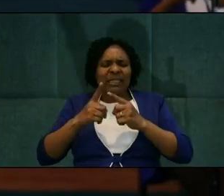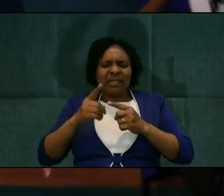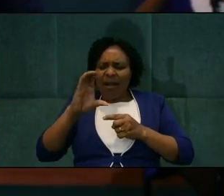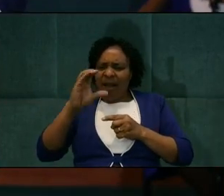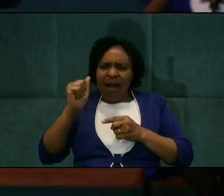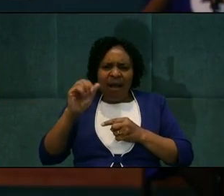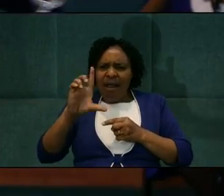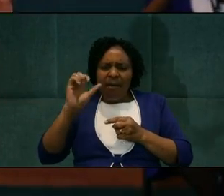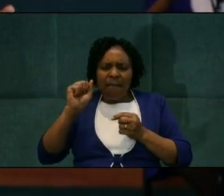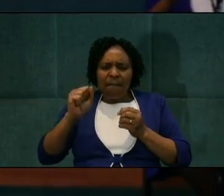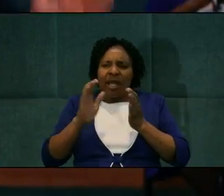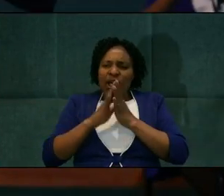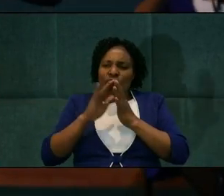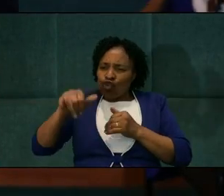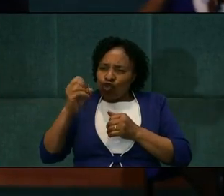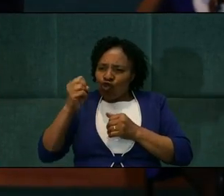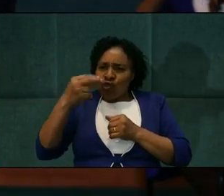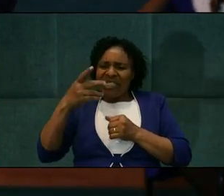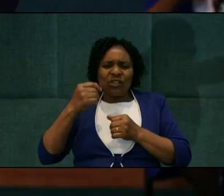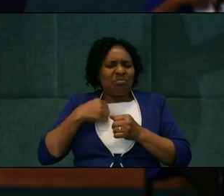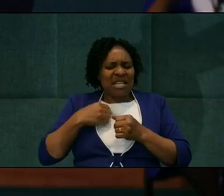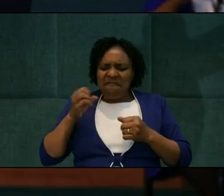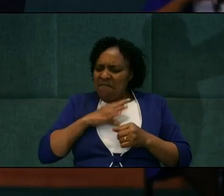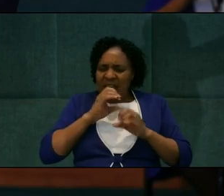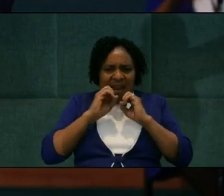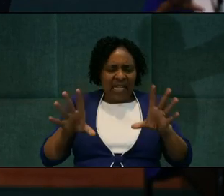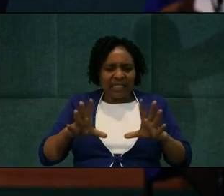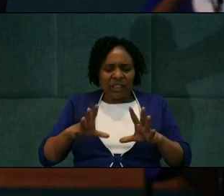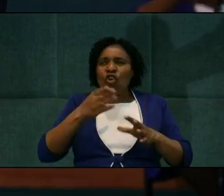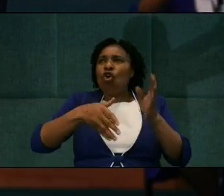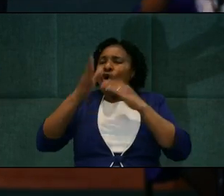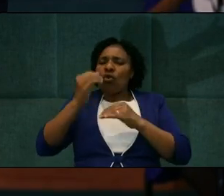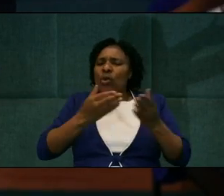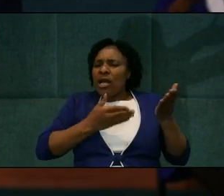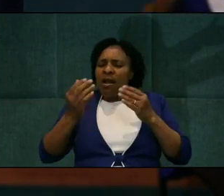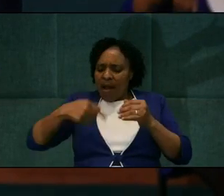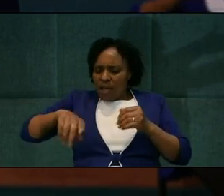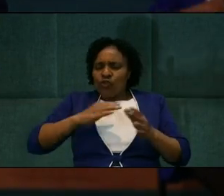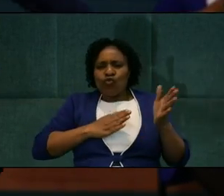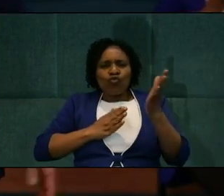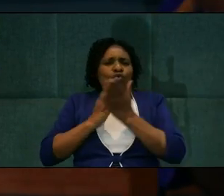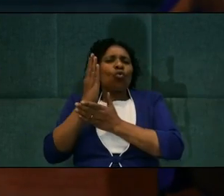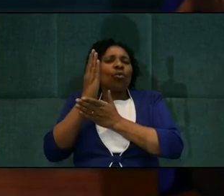there. God brought us this far and God can carry us through.